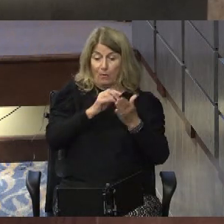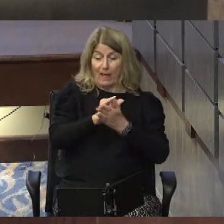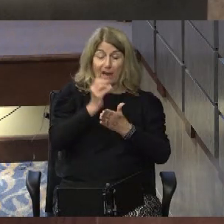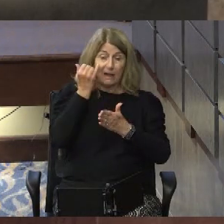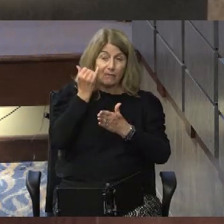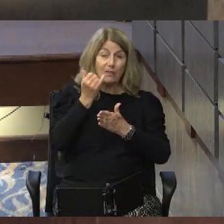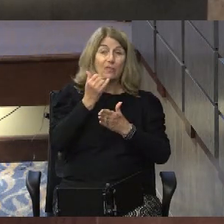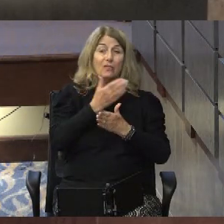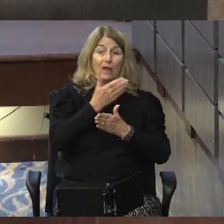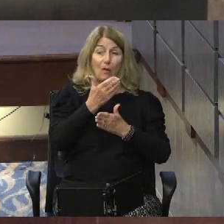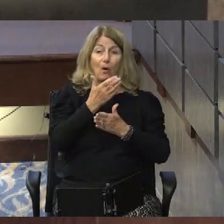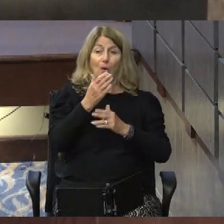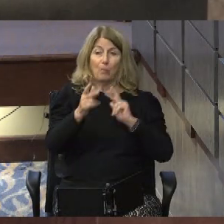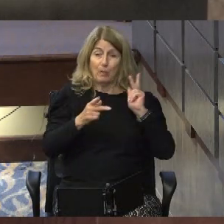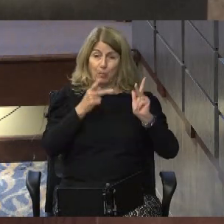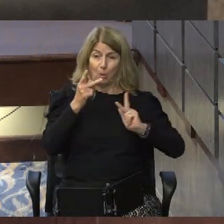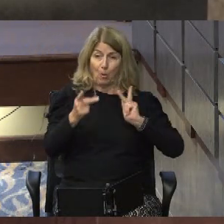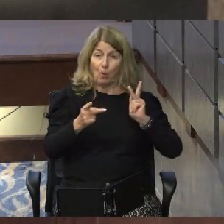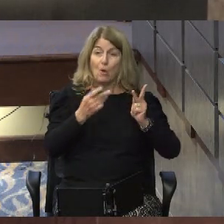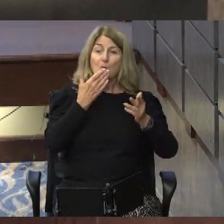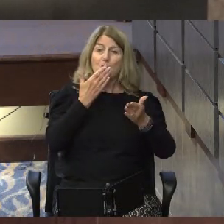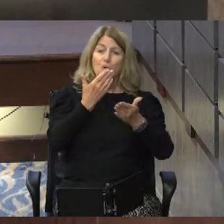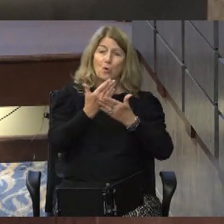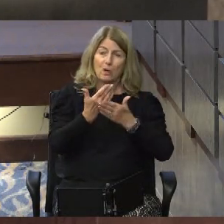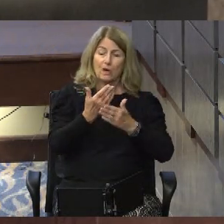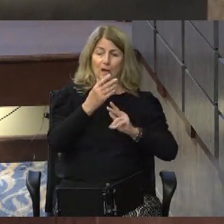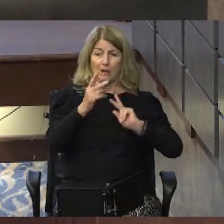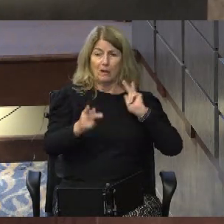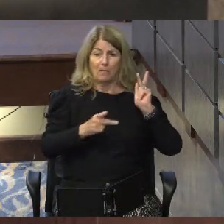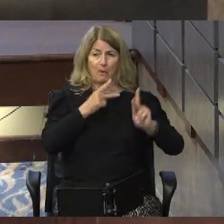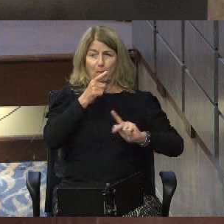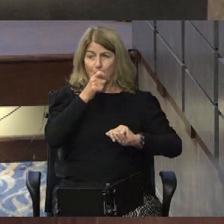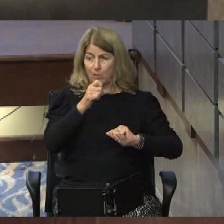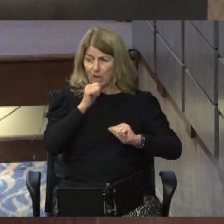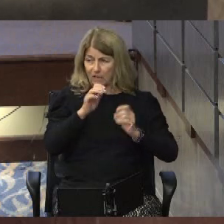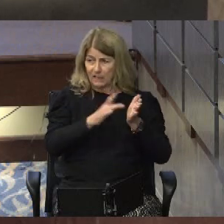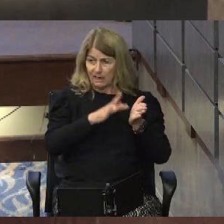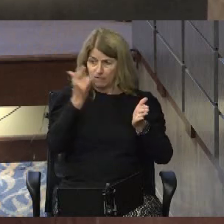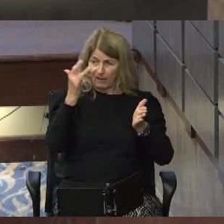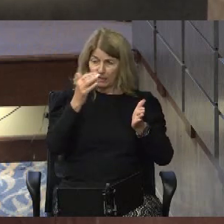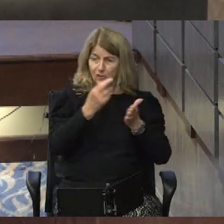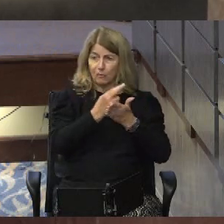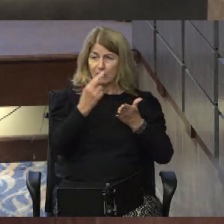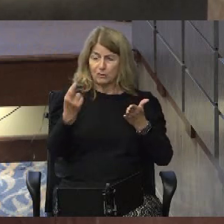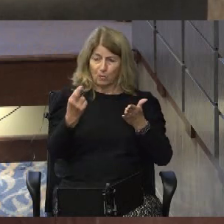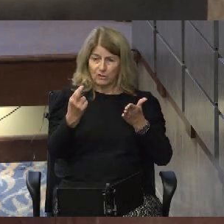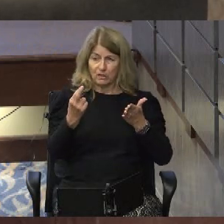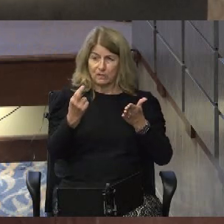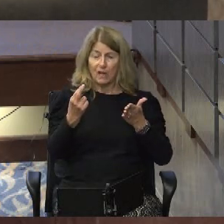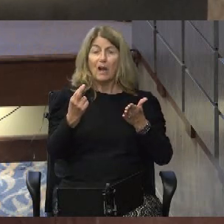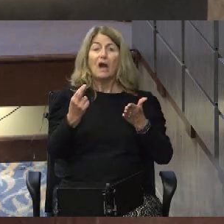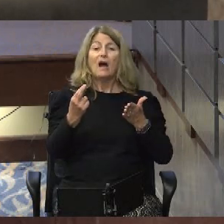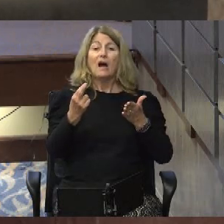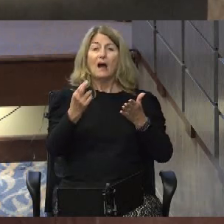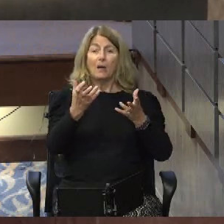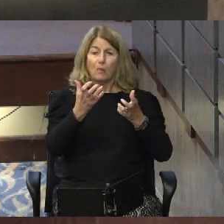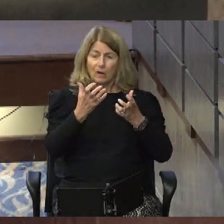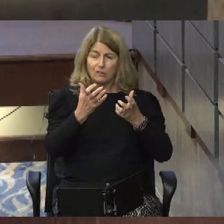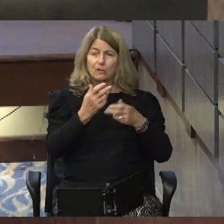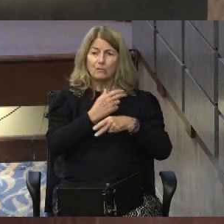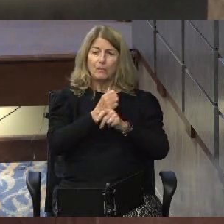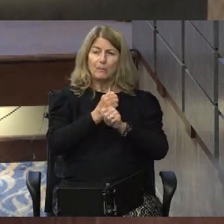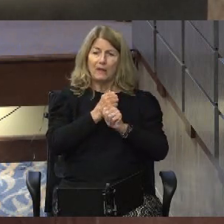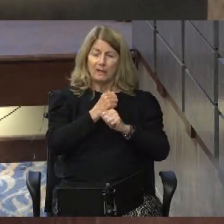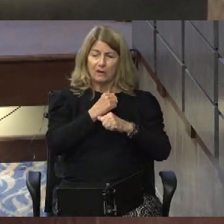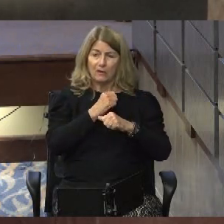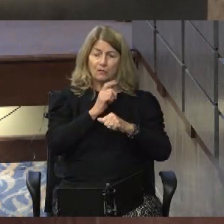that are good people that aren't taking advantage of the resources in Creekside, I want to make sure that we have a compassionate response to that.